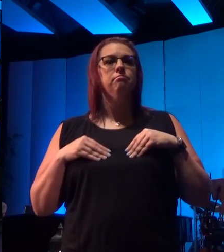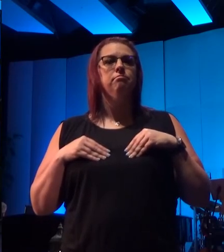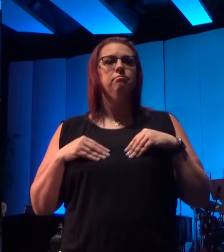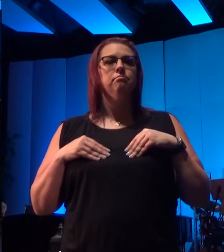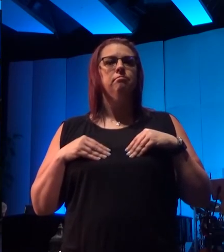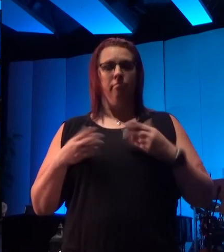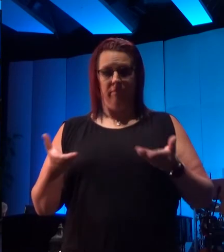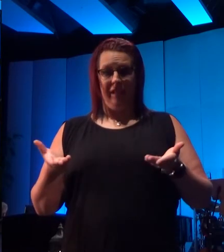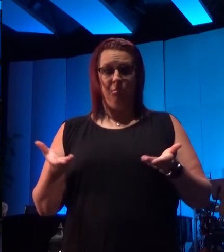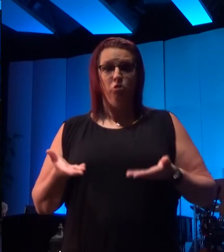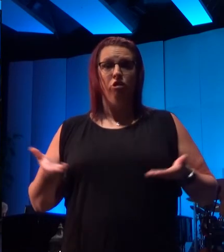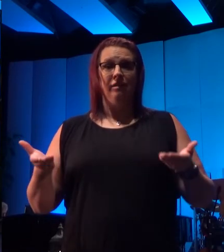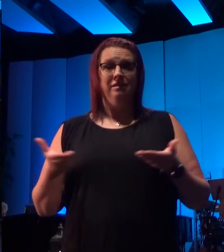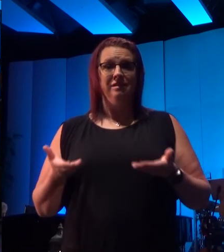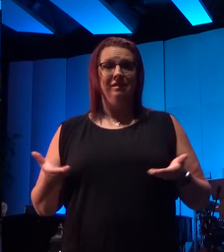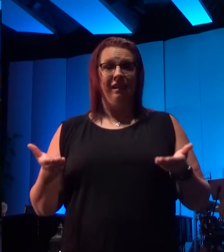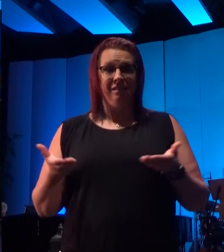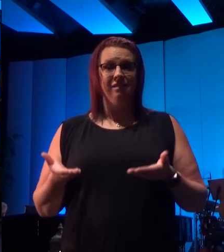present,